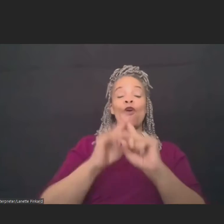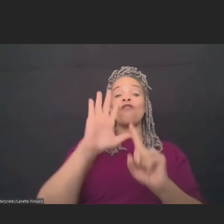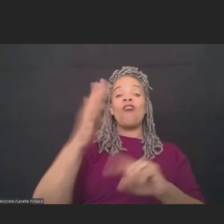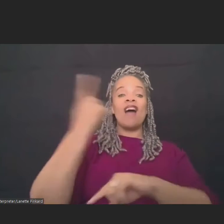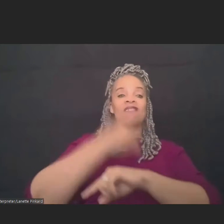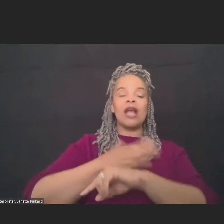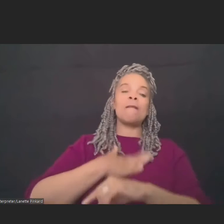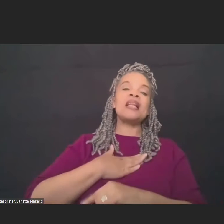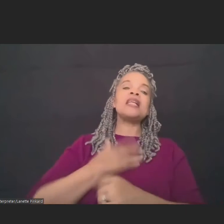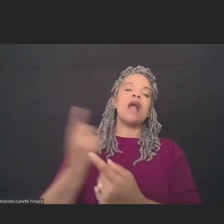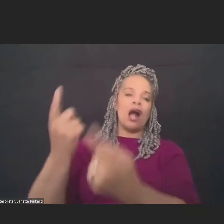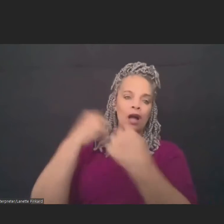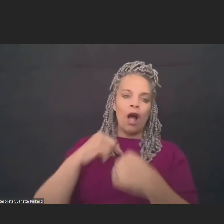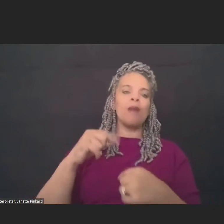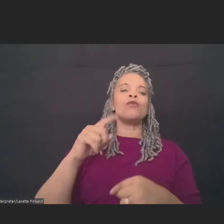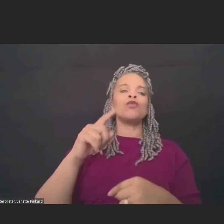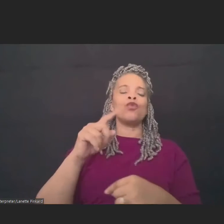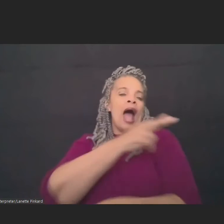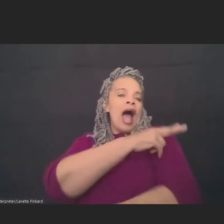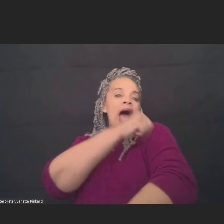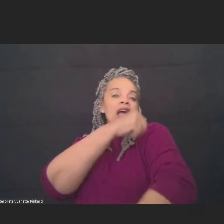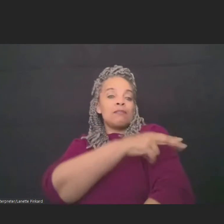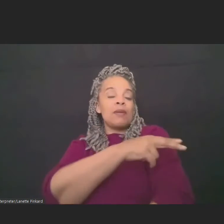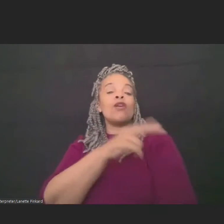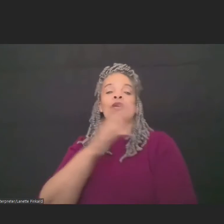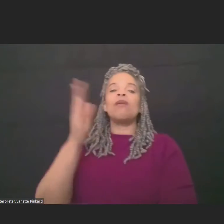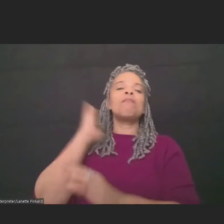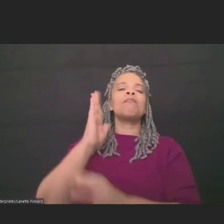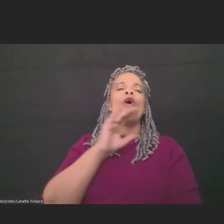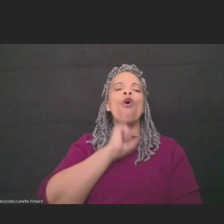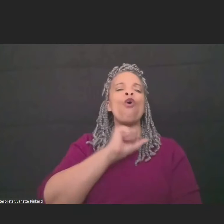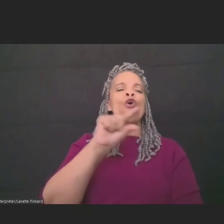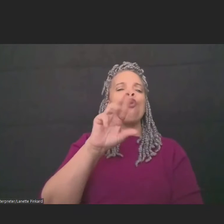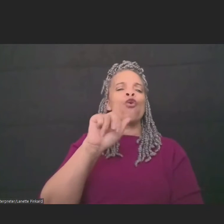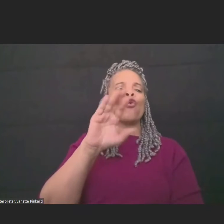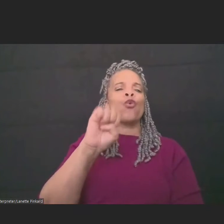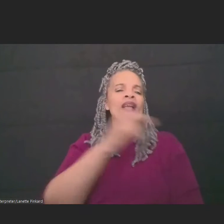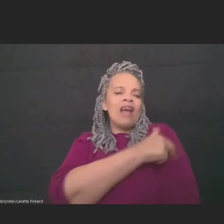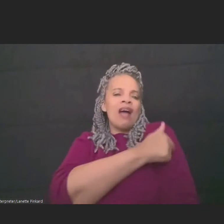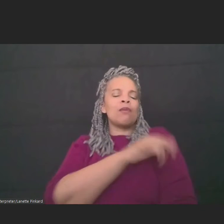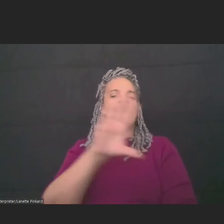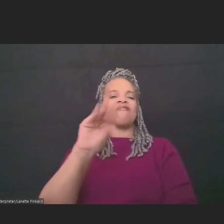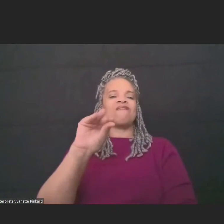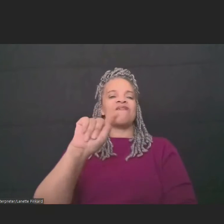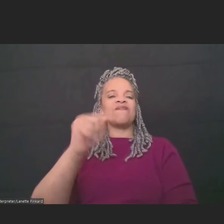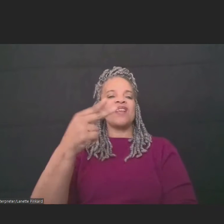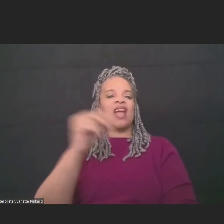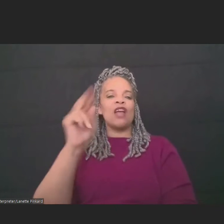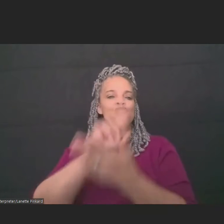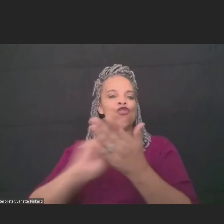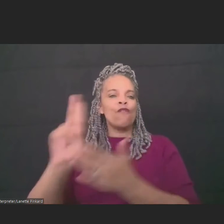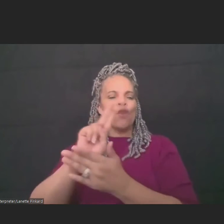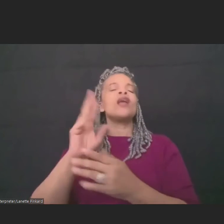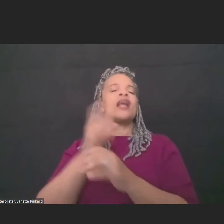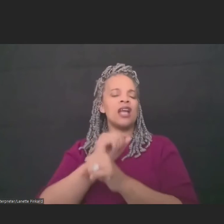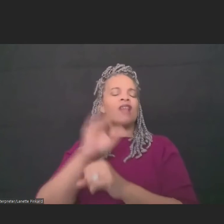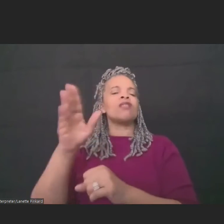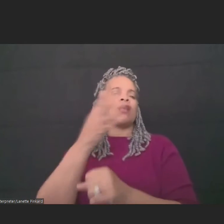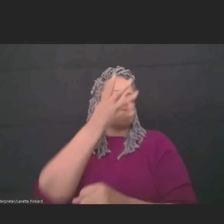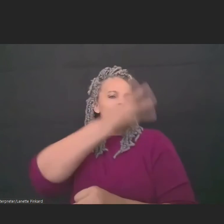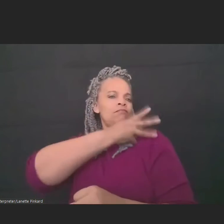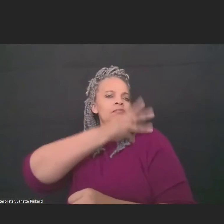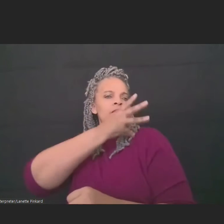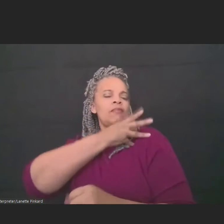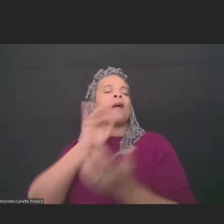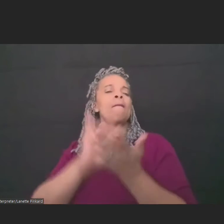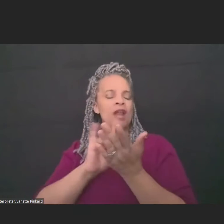down to the hospital, the former Grace Hospital at 50th and University, and get those drugs so we can make sure that